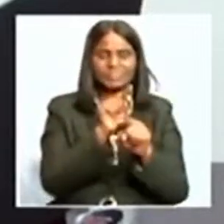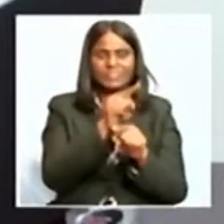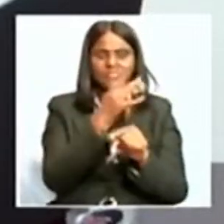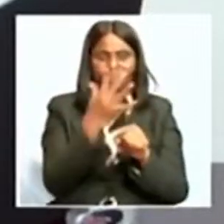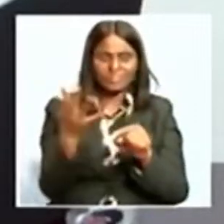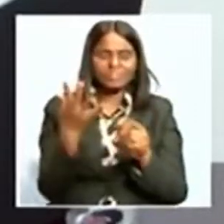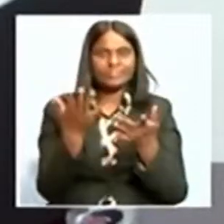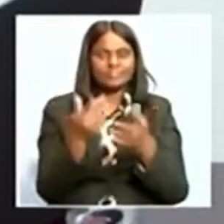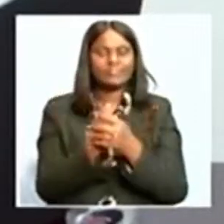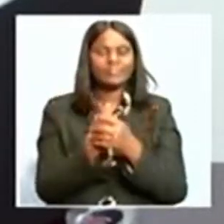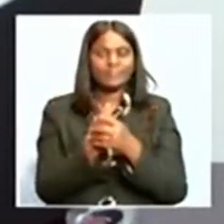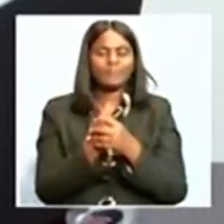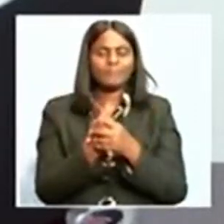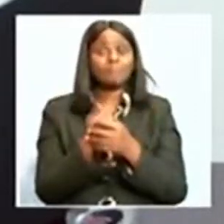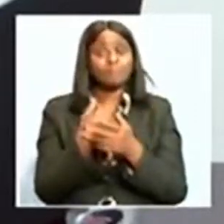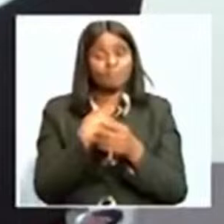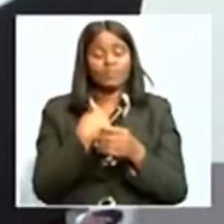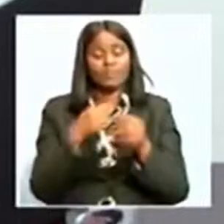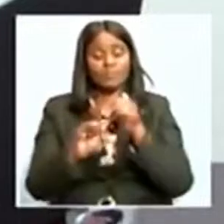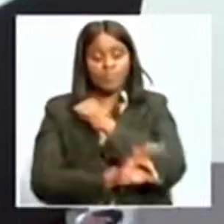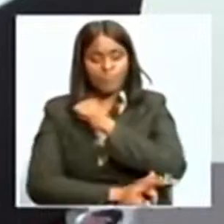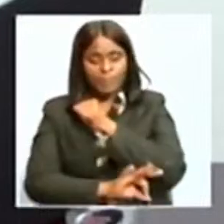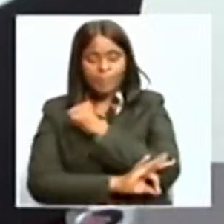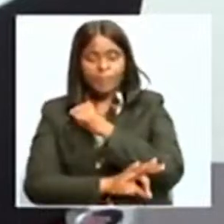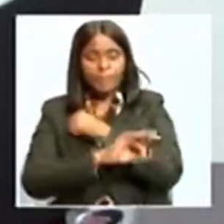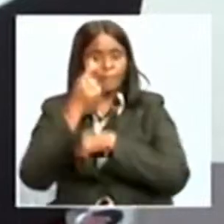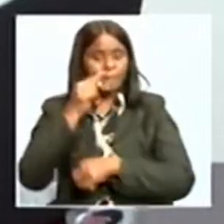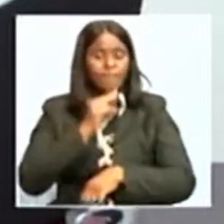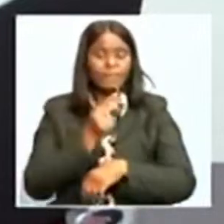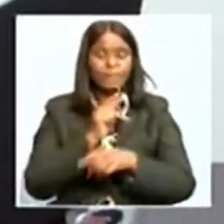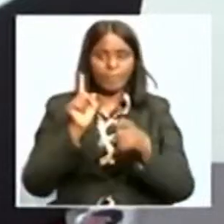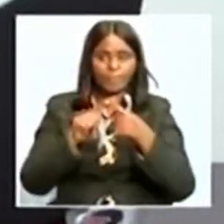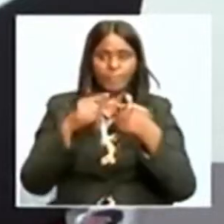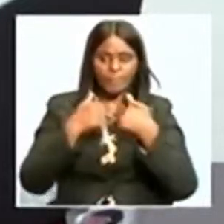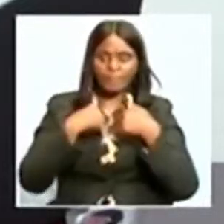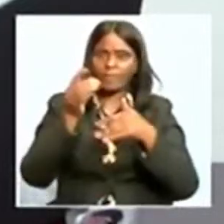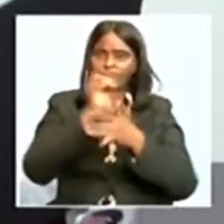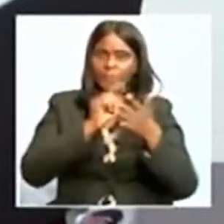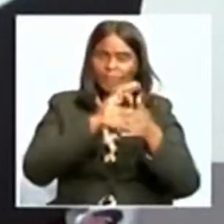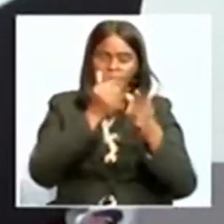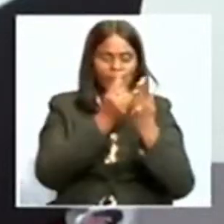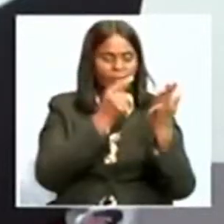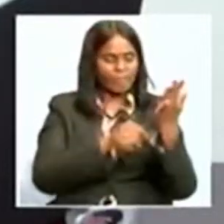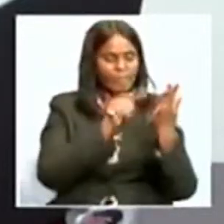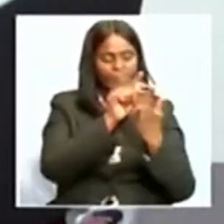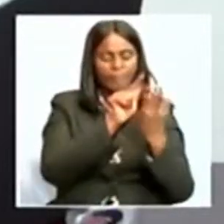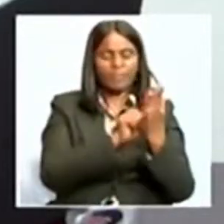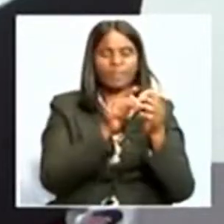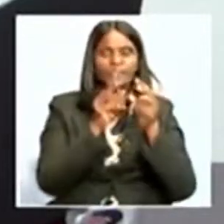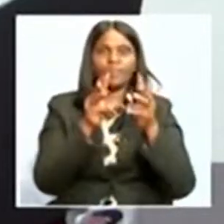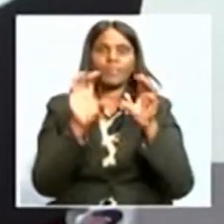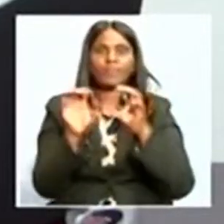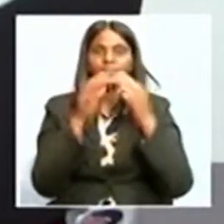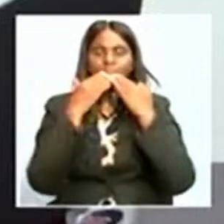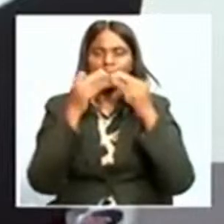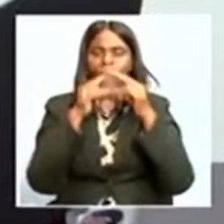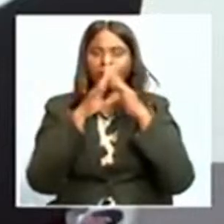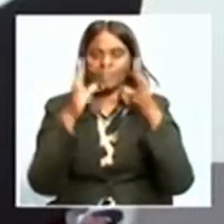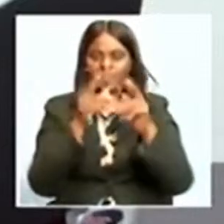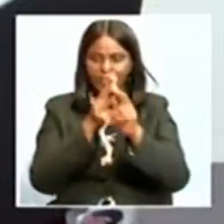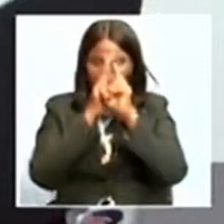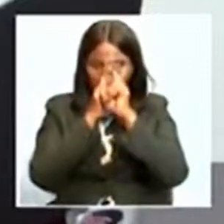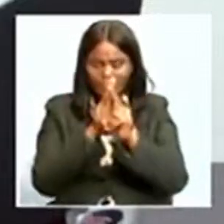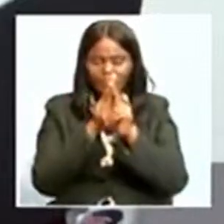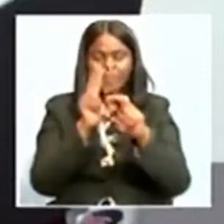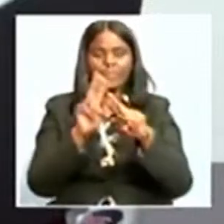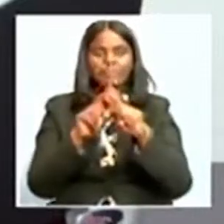that are a foundational basis for us to actually draft these laws the way we do. Thank you so much, Honorable